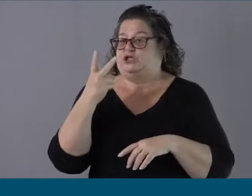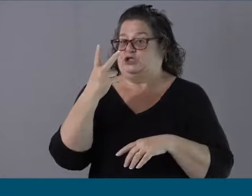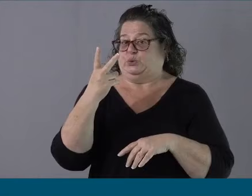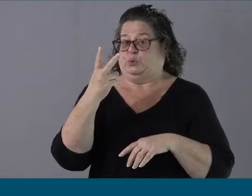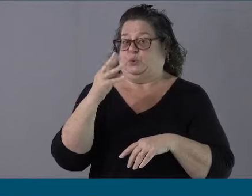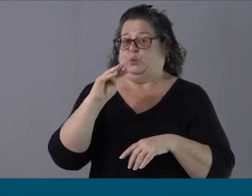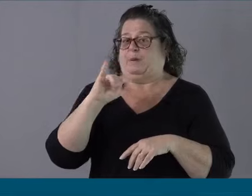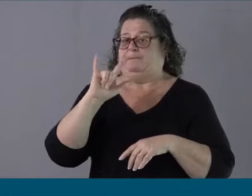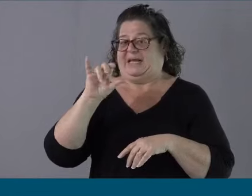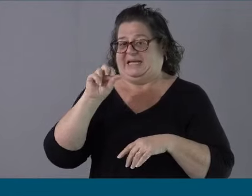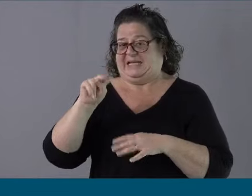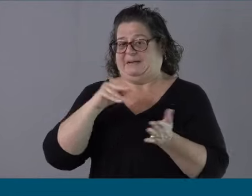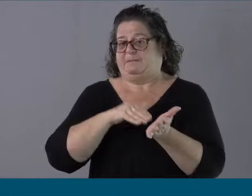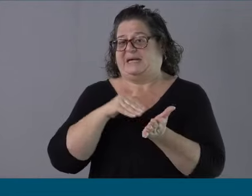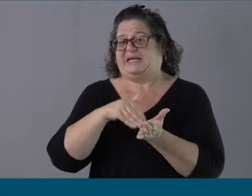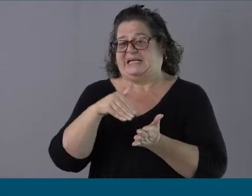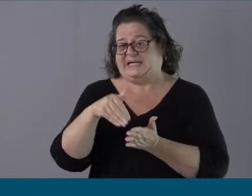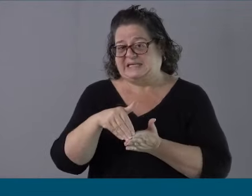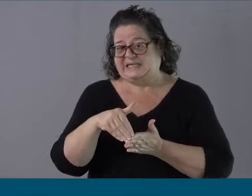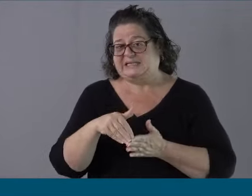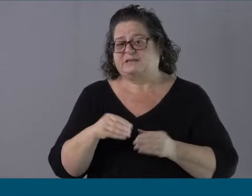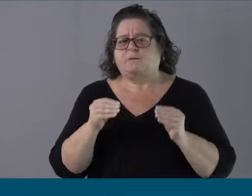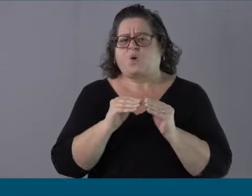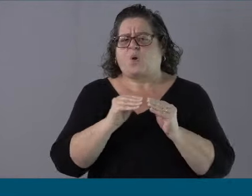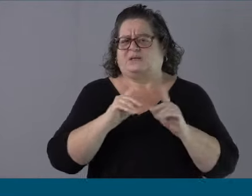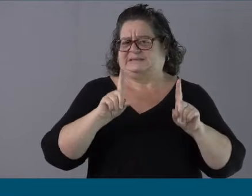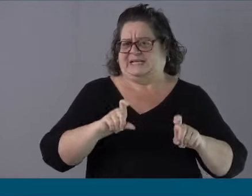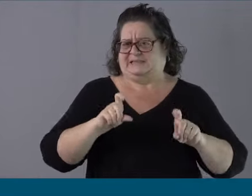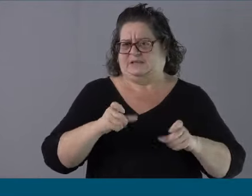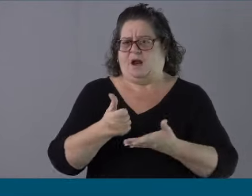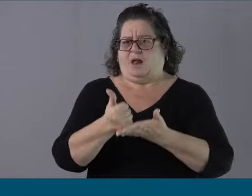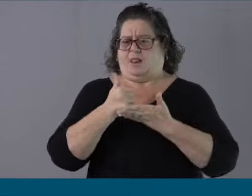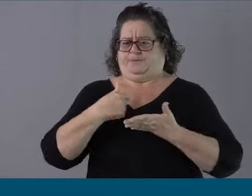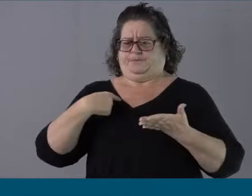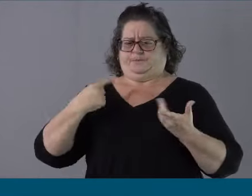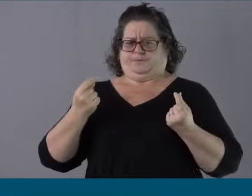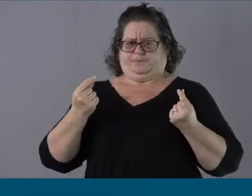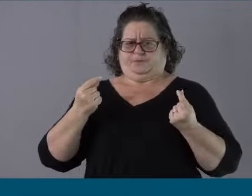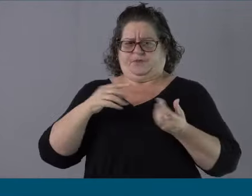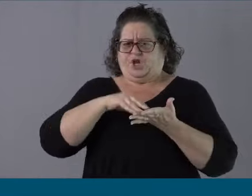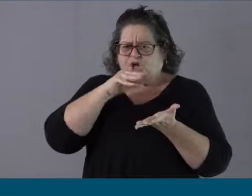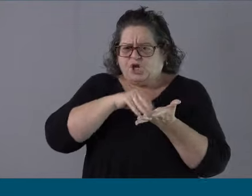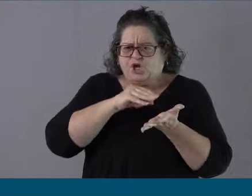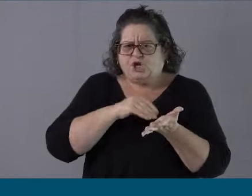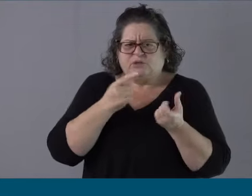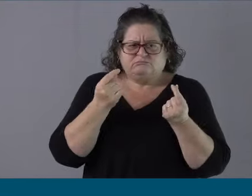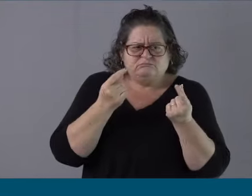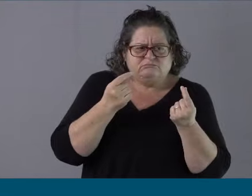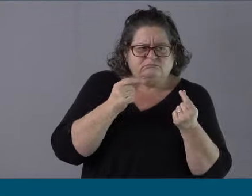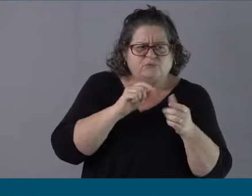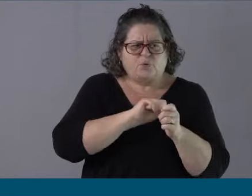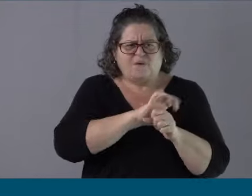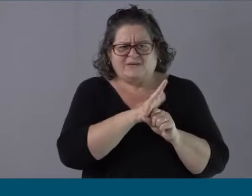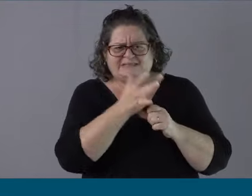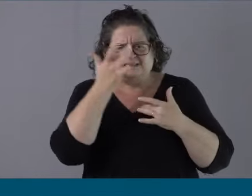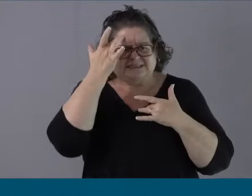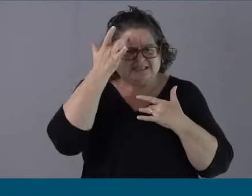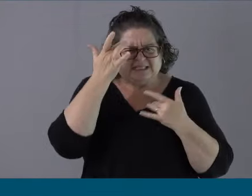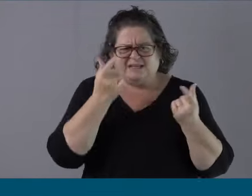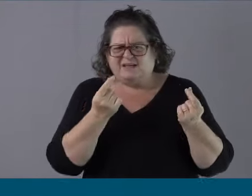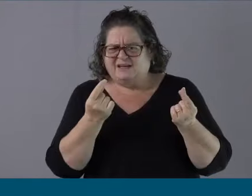us more knowledge of the virus. You can think of how helpful this will be in schools and